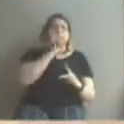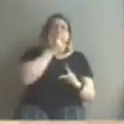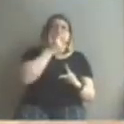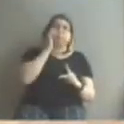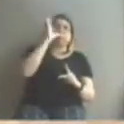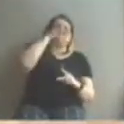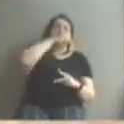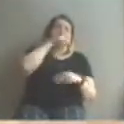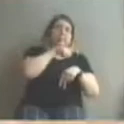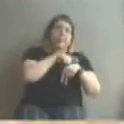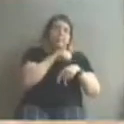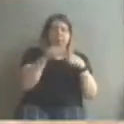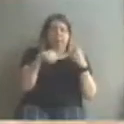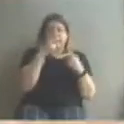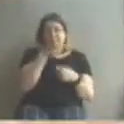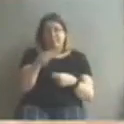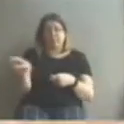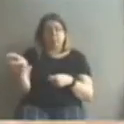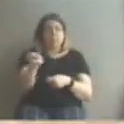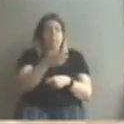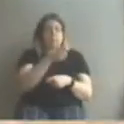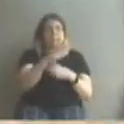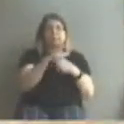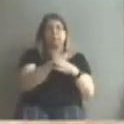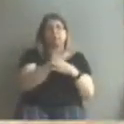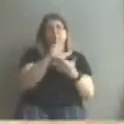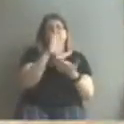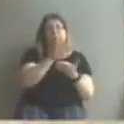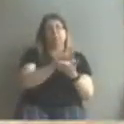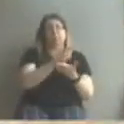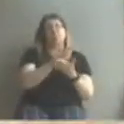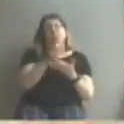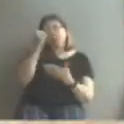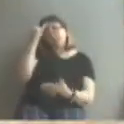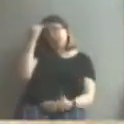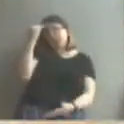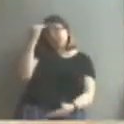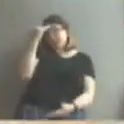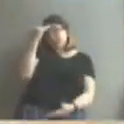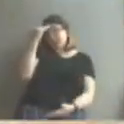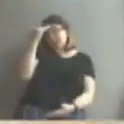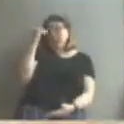times that they might move in between these particular schools. If we know, for instance, it's a